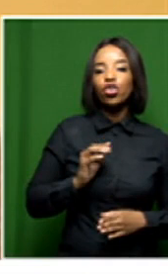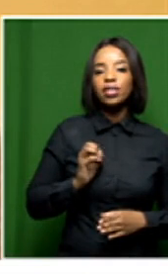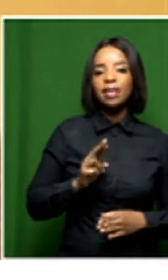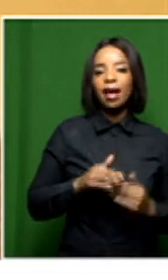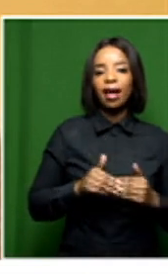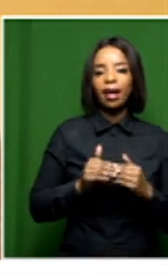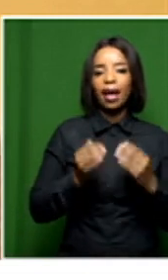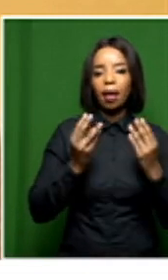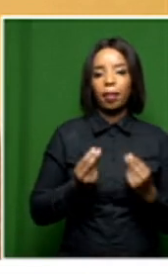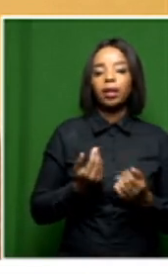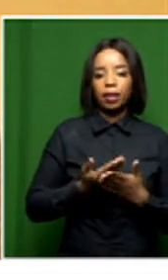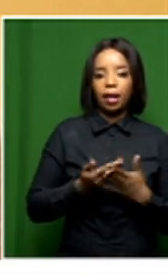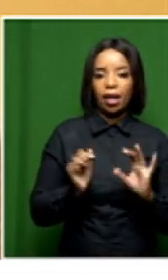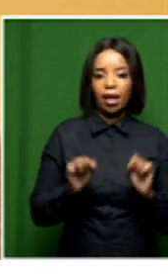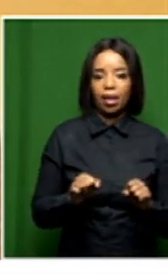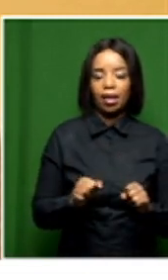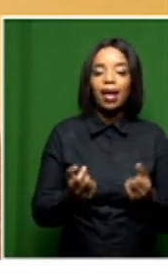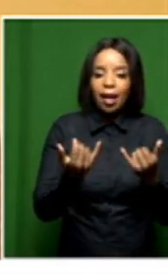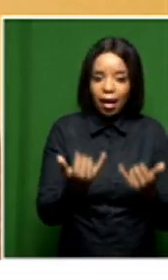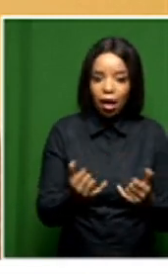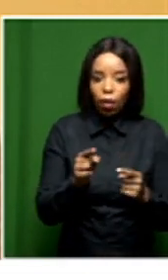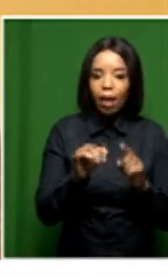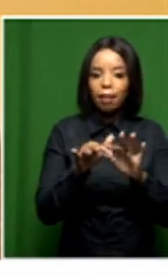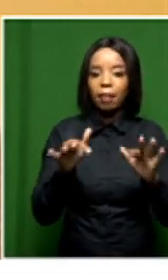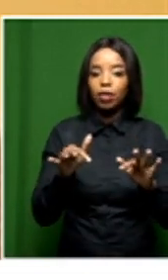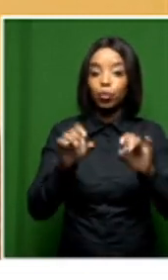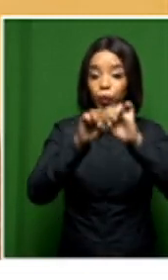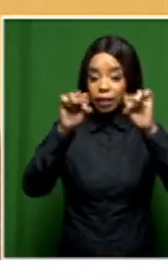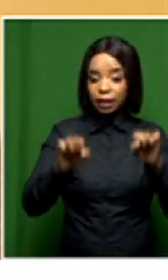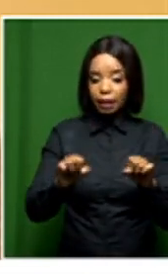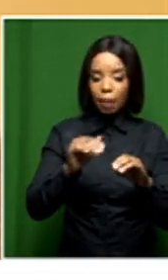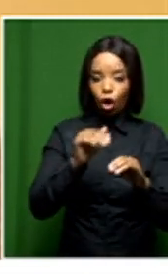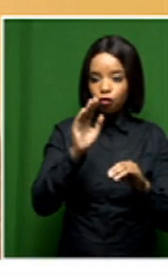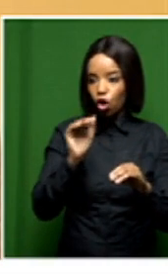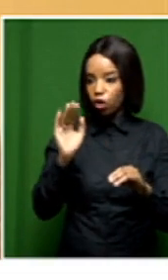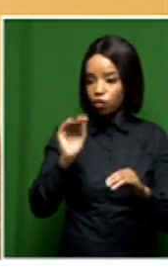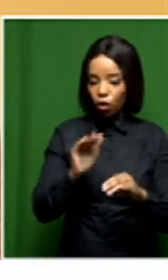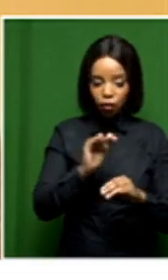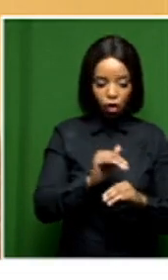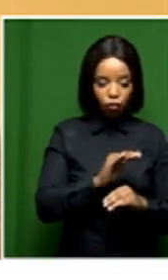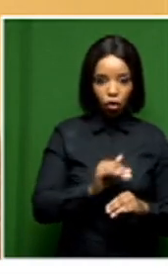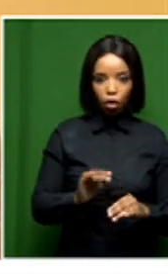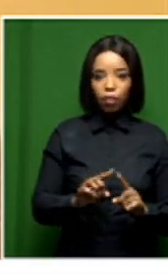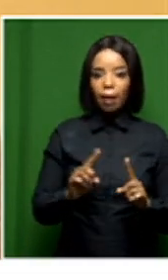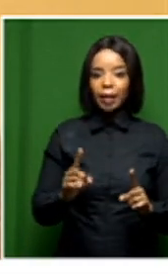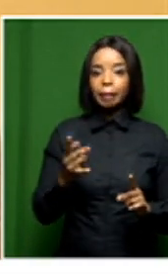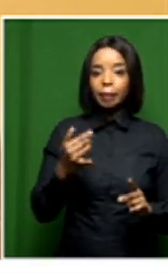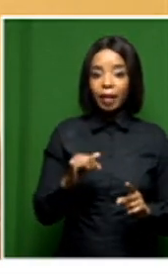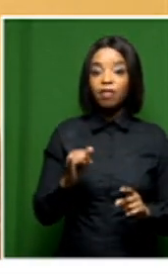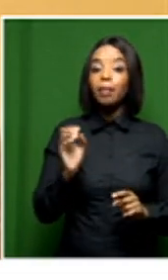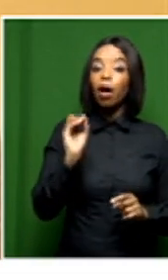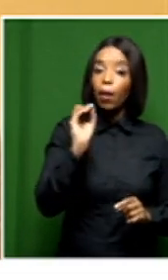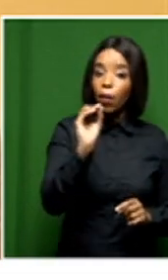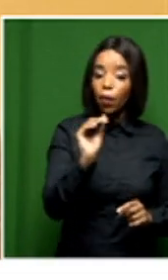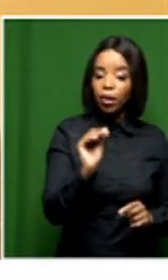the system because they actually qualify. But even if they appear on our system, they do qualify. So as